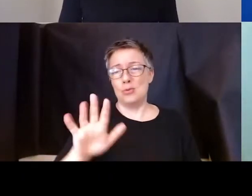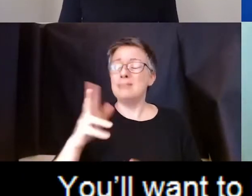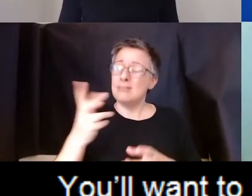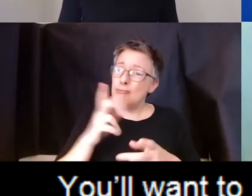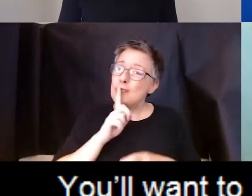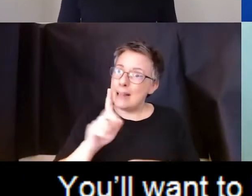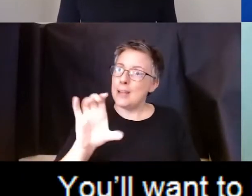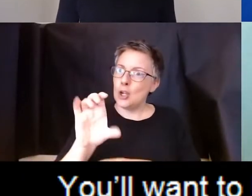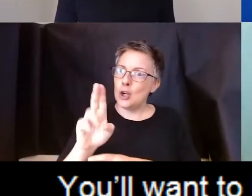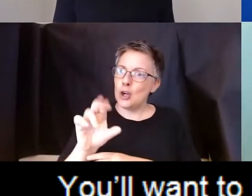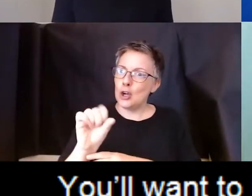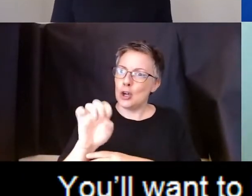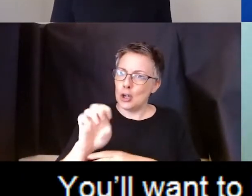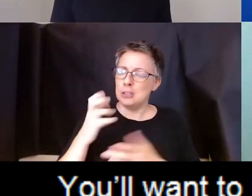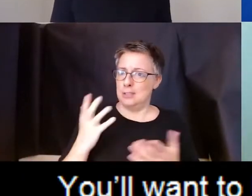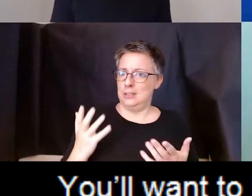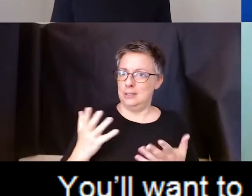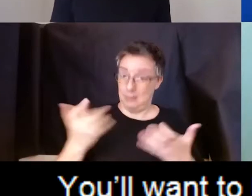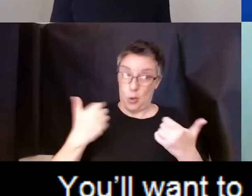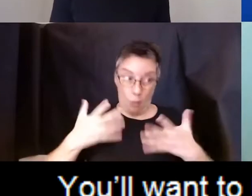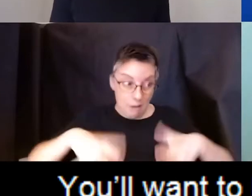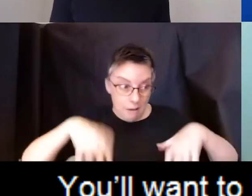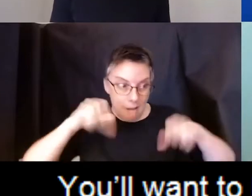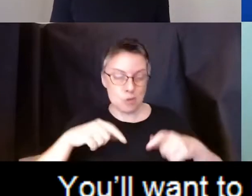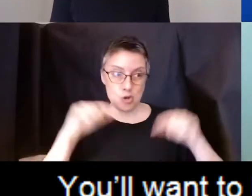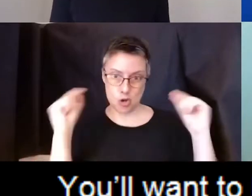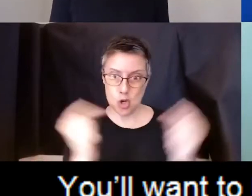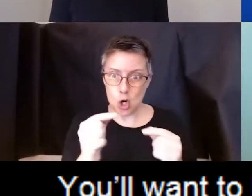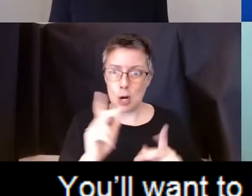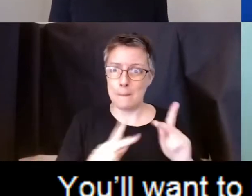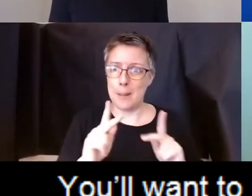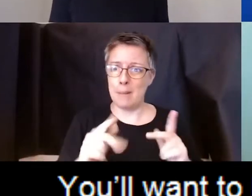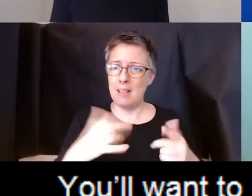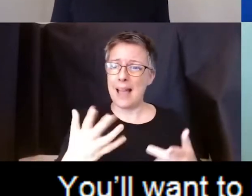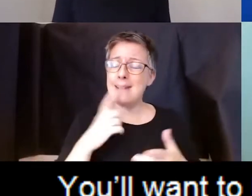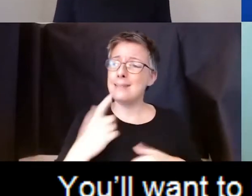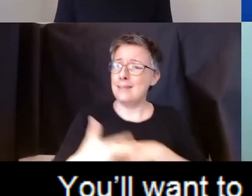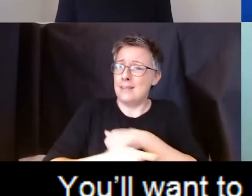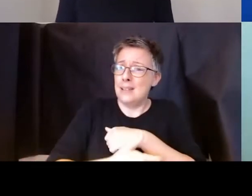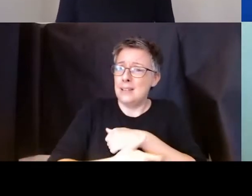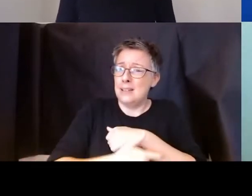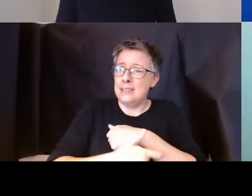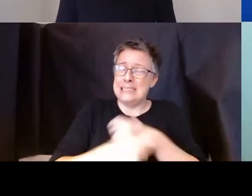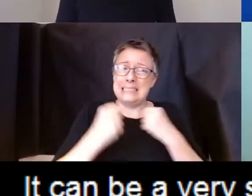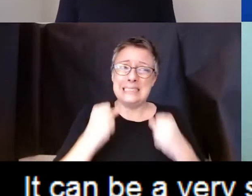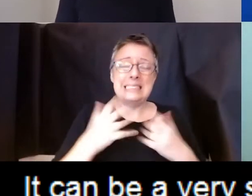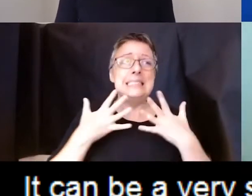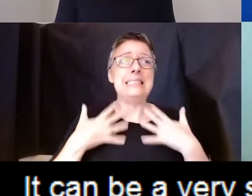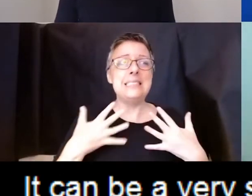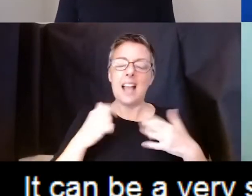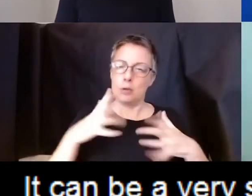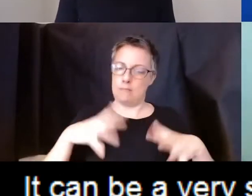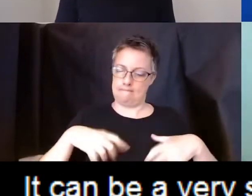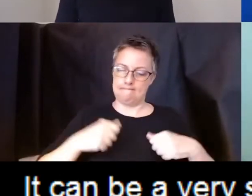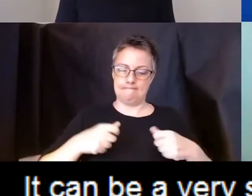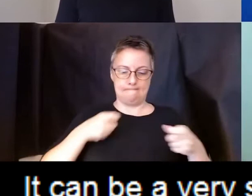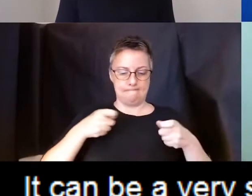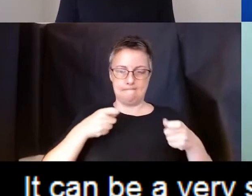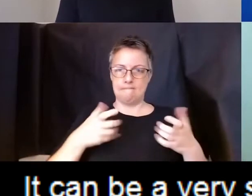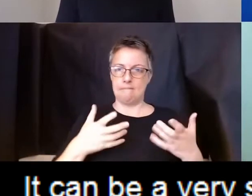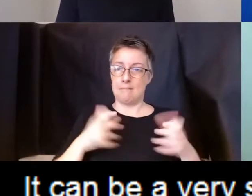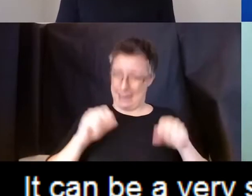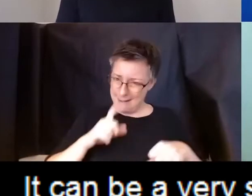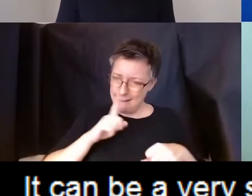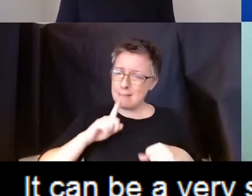curse. You'll want to hurt people, and that urge takes years, if not decades, to master. It can be a very sad, lonely